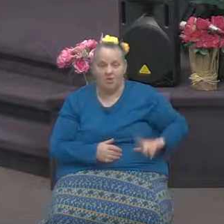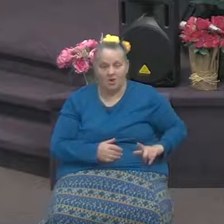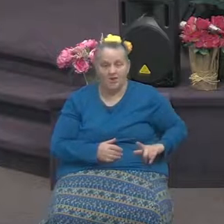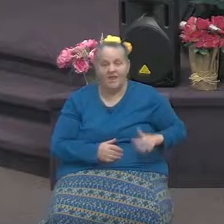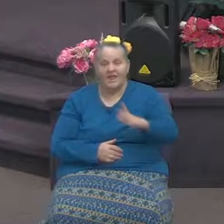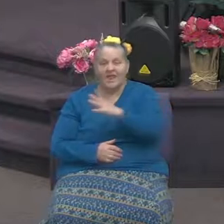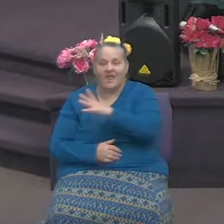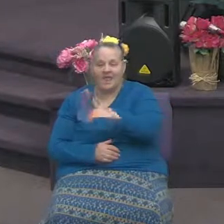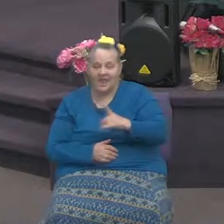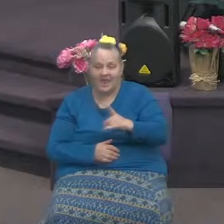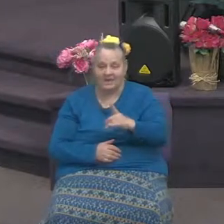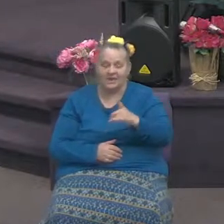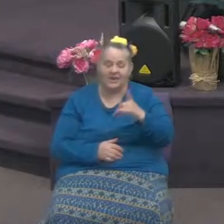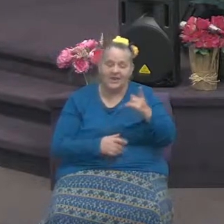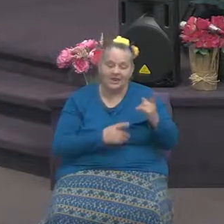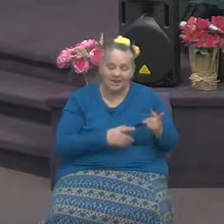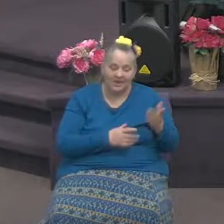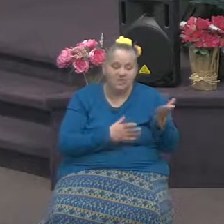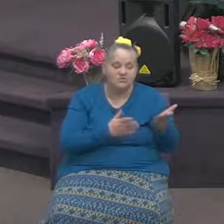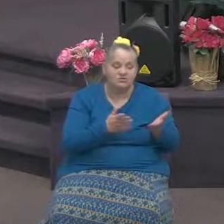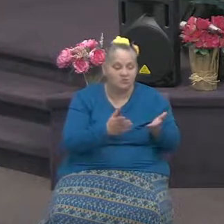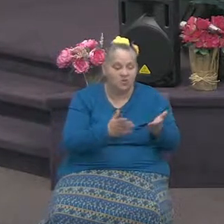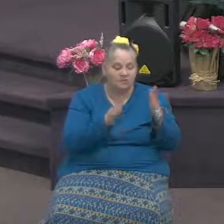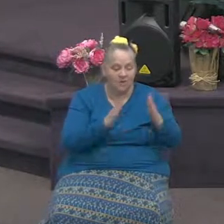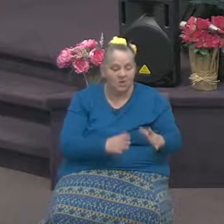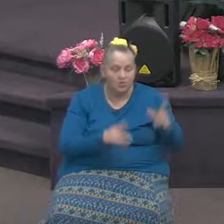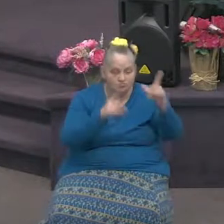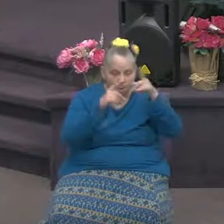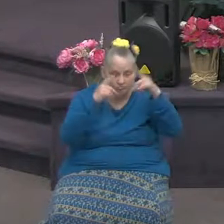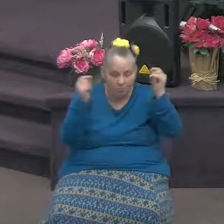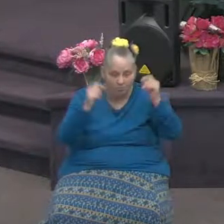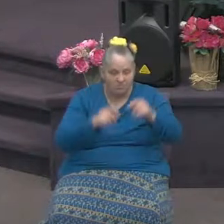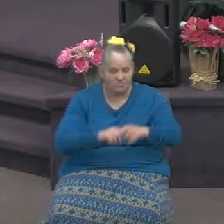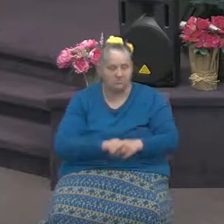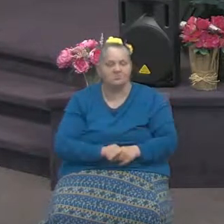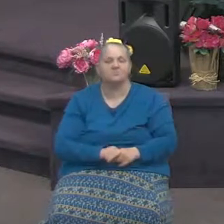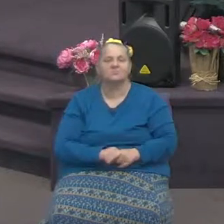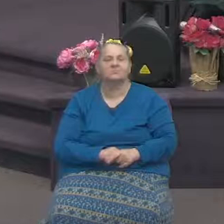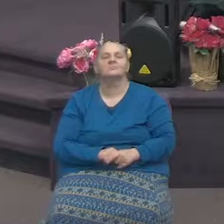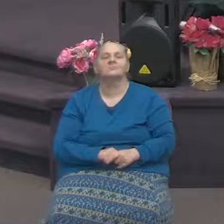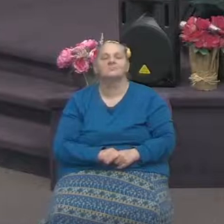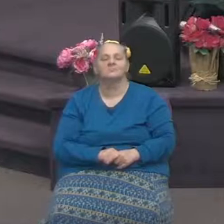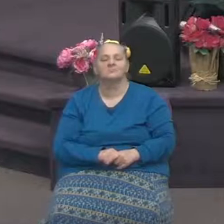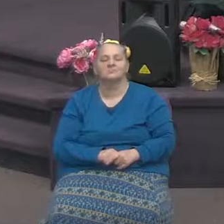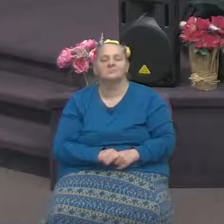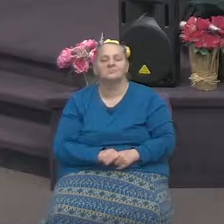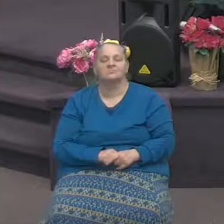Lord and his servant Moses.